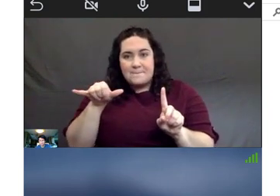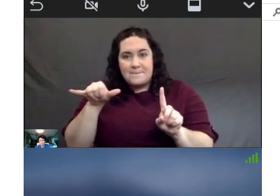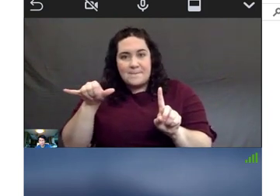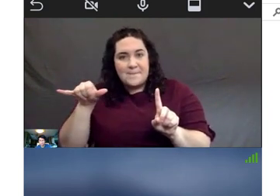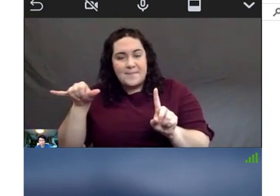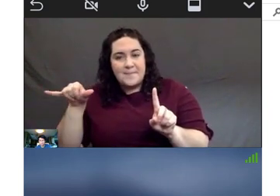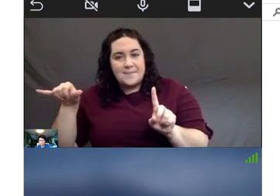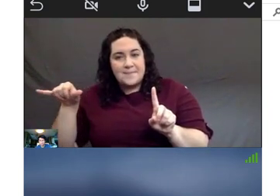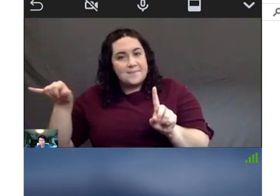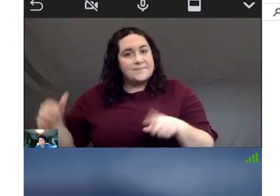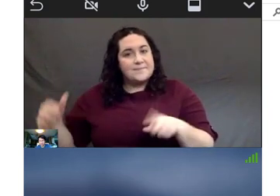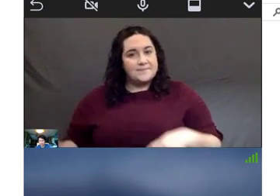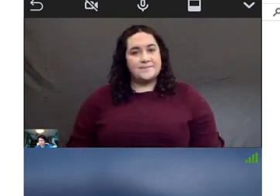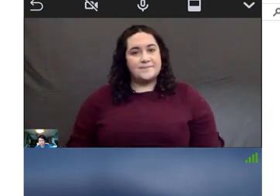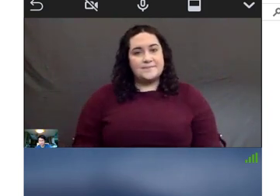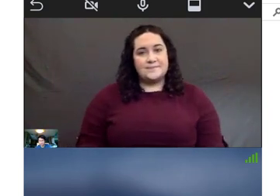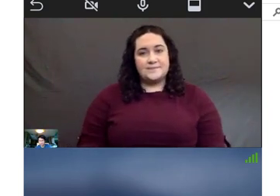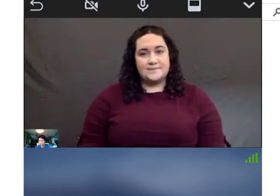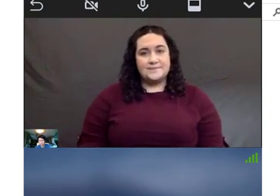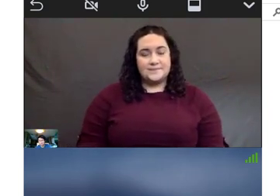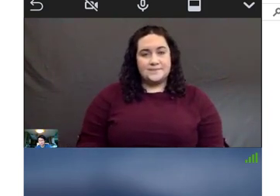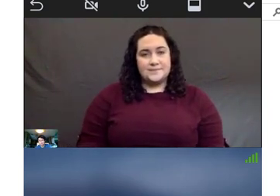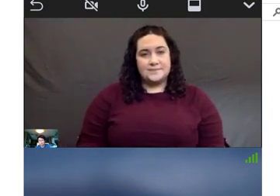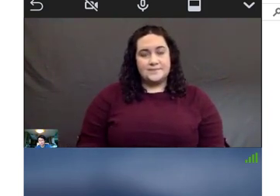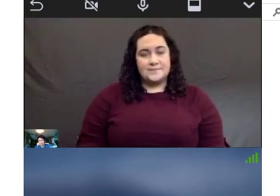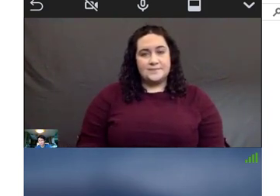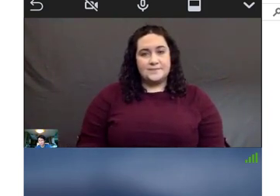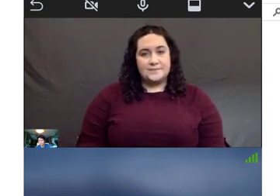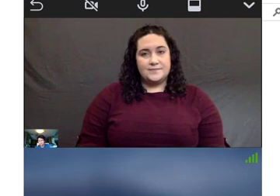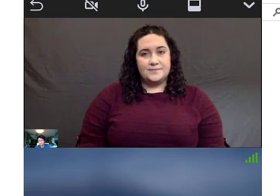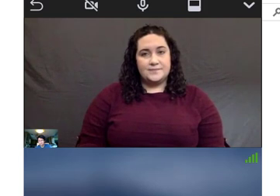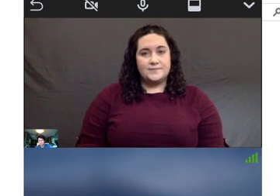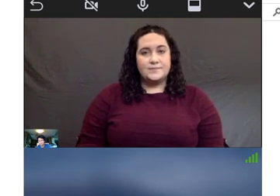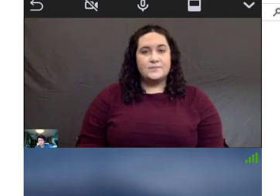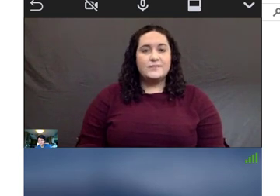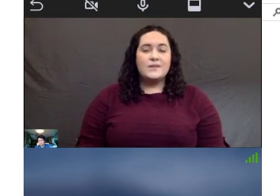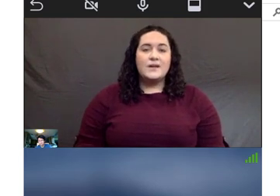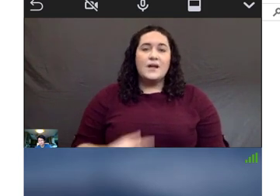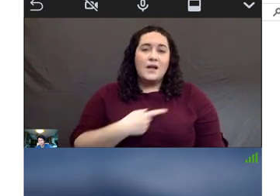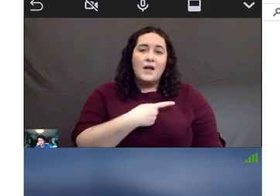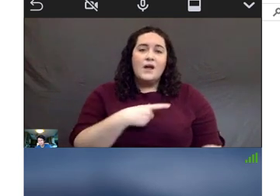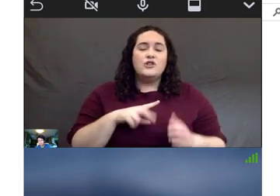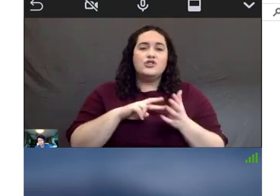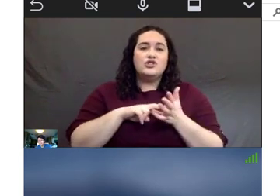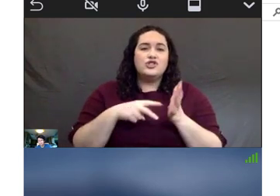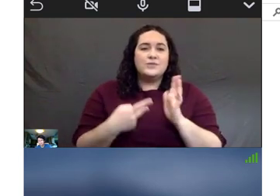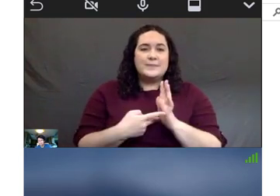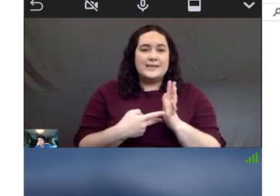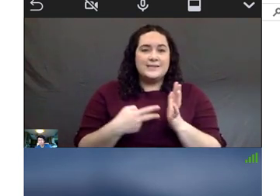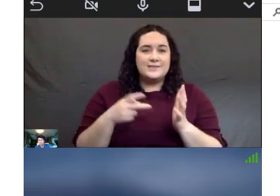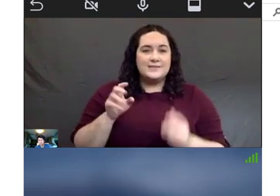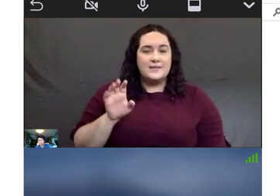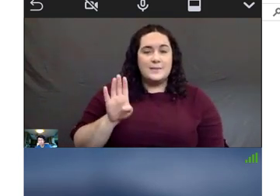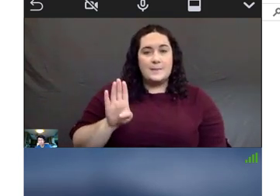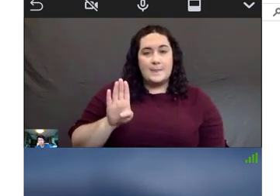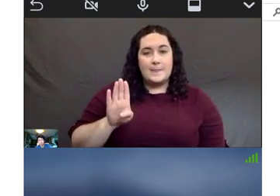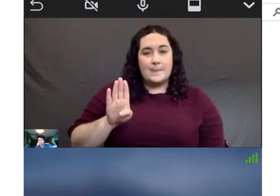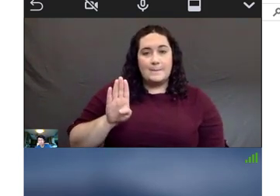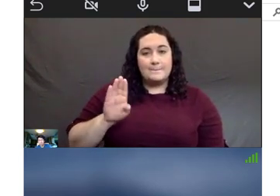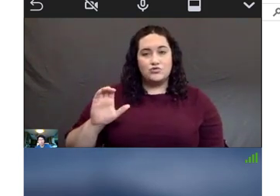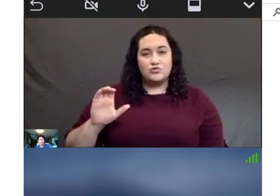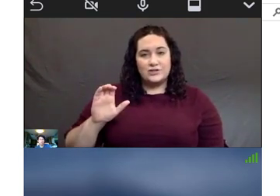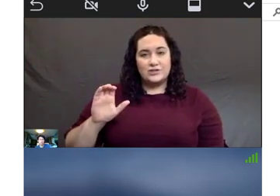This part's just showing that the boundary condition is important, that depending on the boundary condition we get, we'll get different temperature profiles inside of our